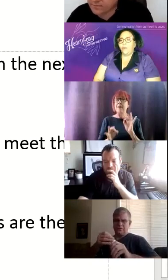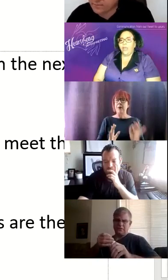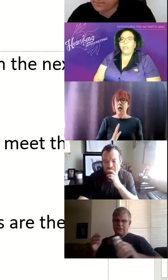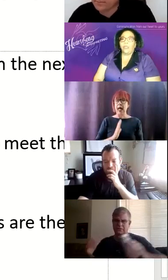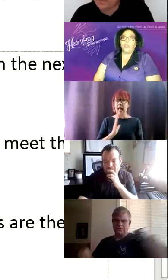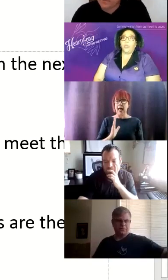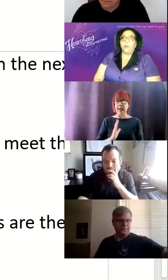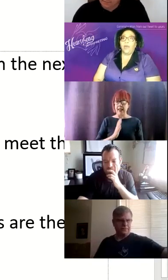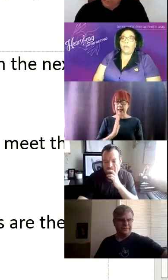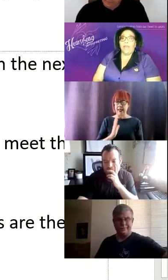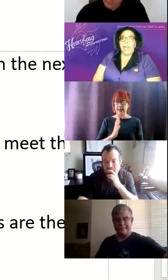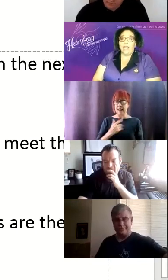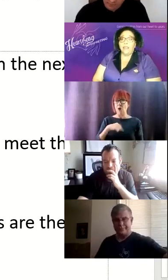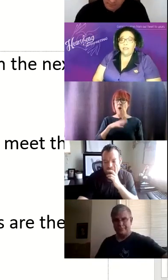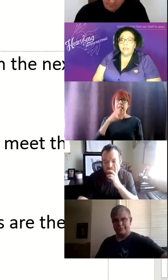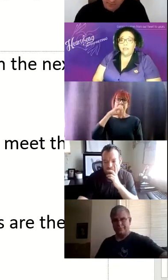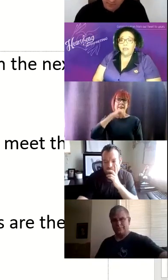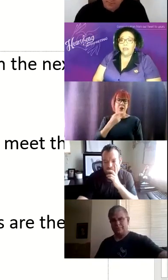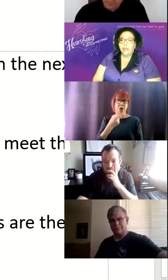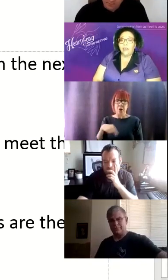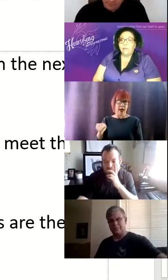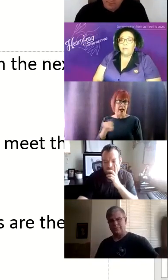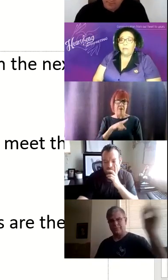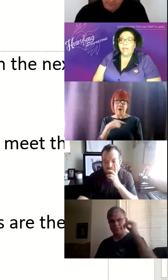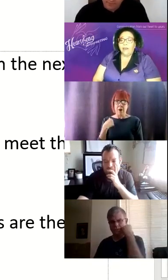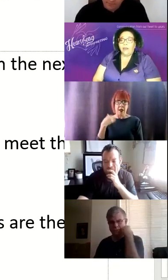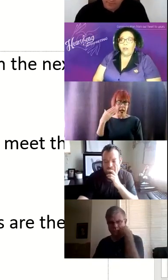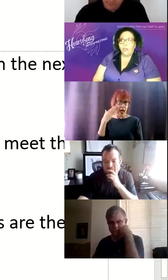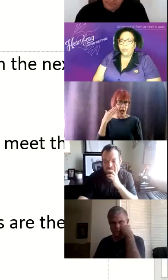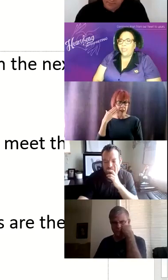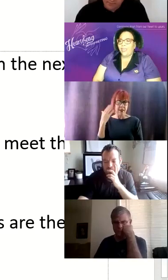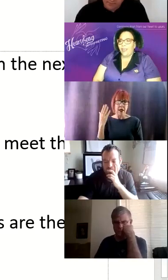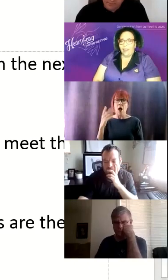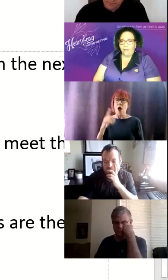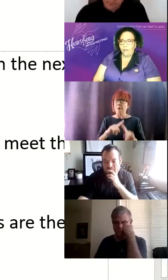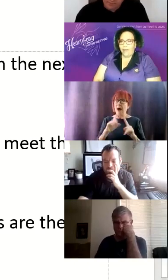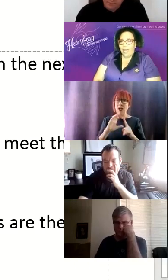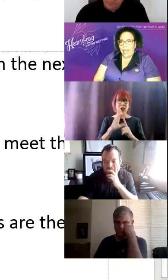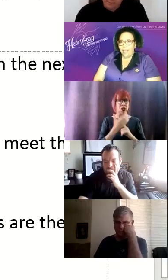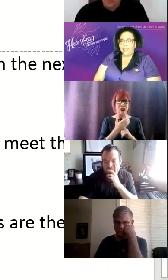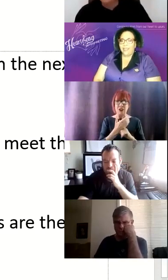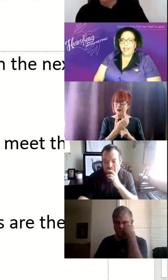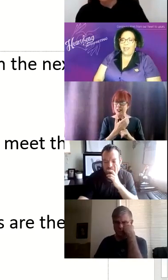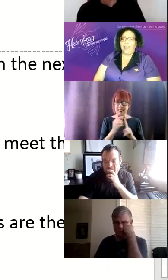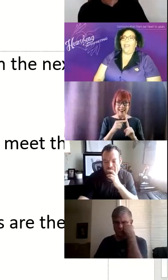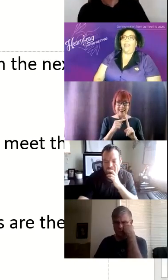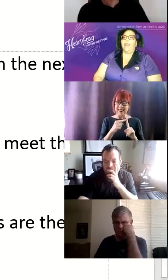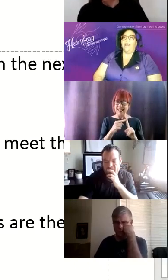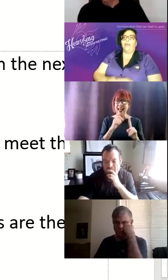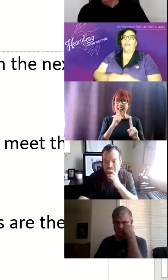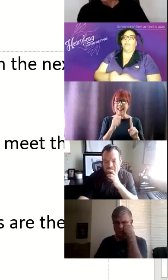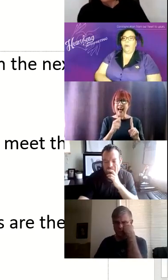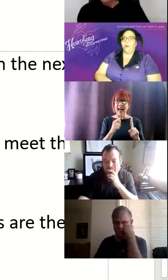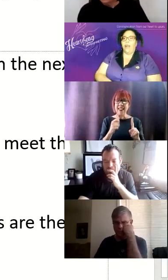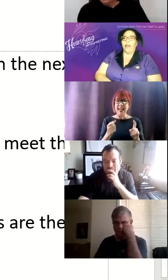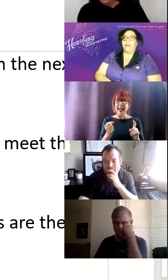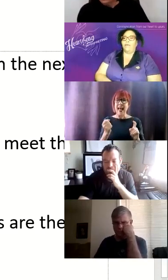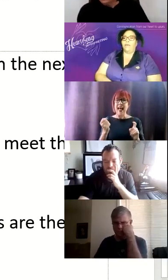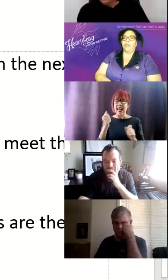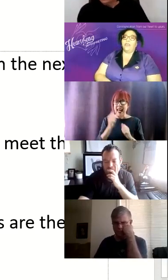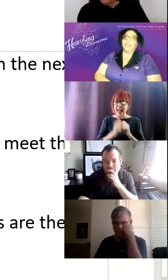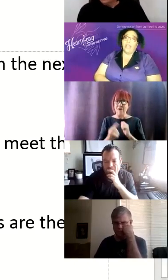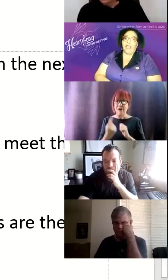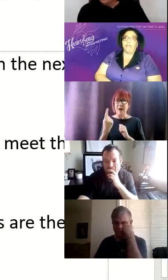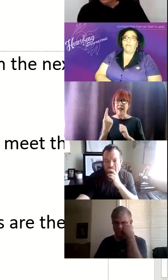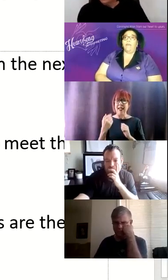that we assume everybody has, but culturally not everybody has the etiquette that is required